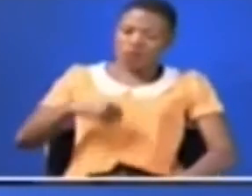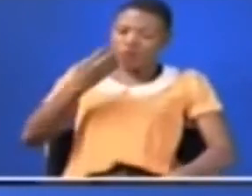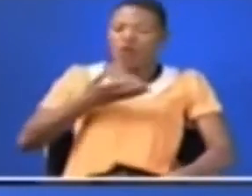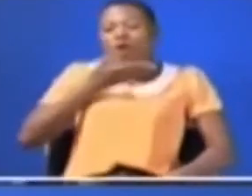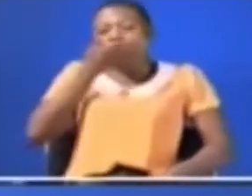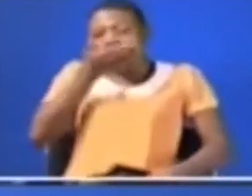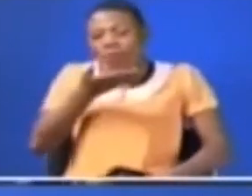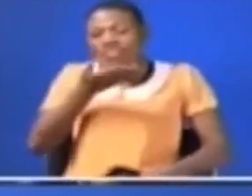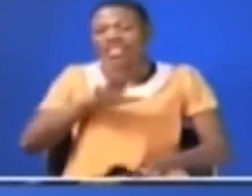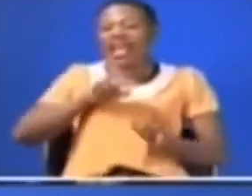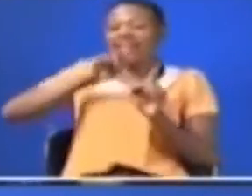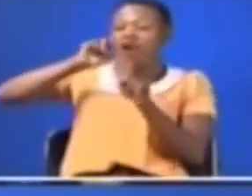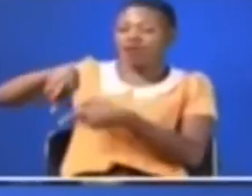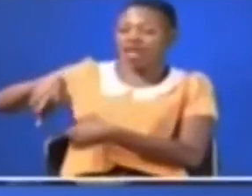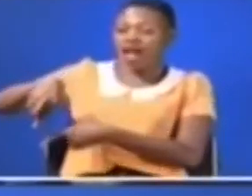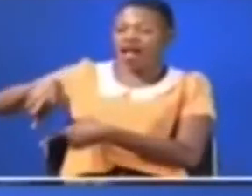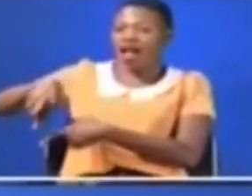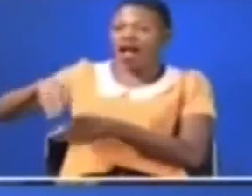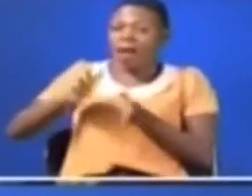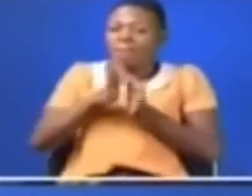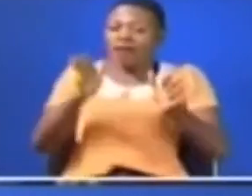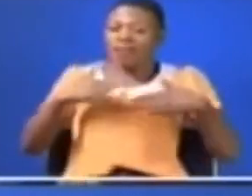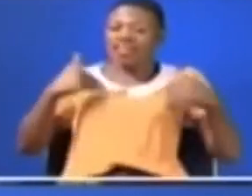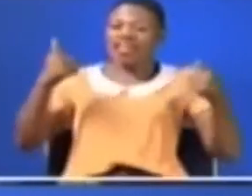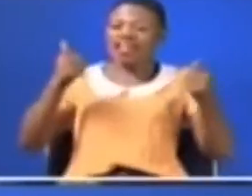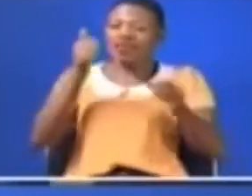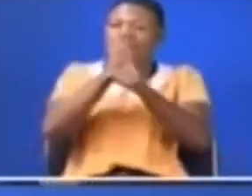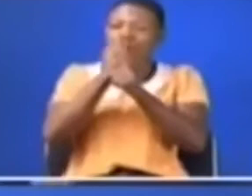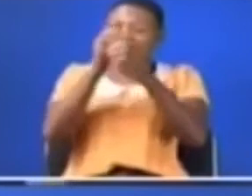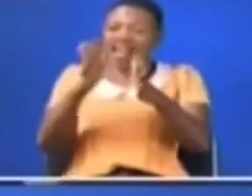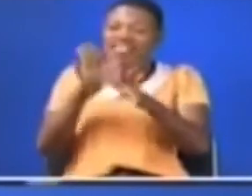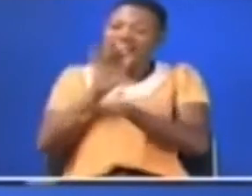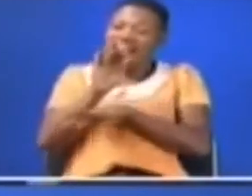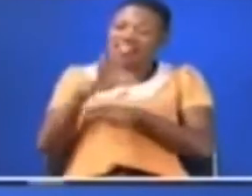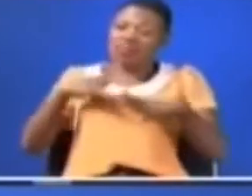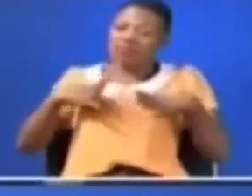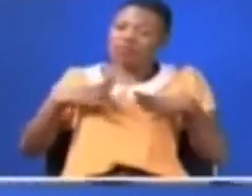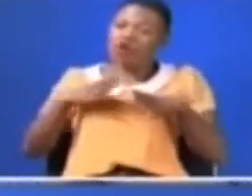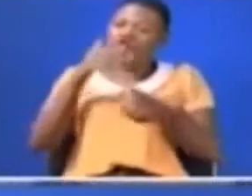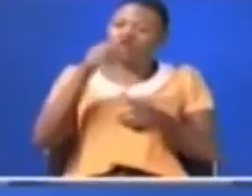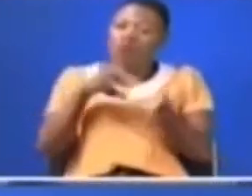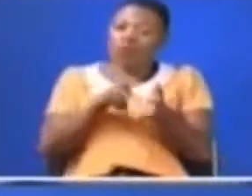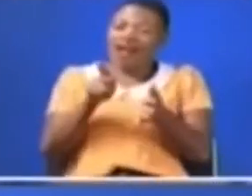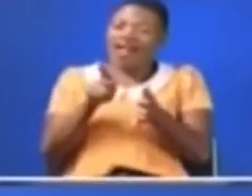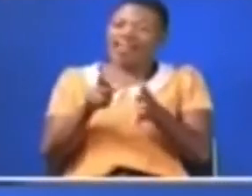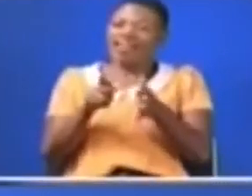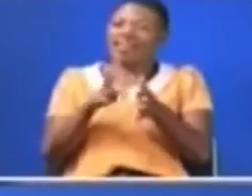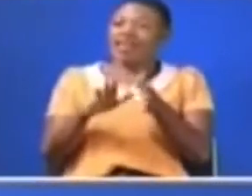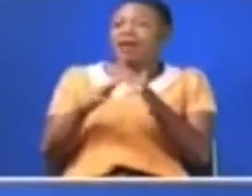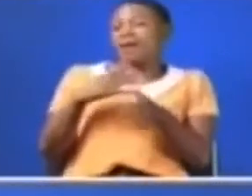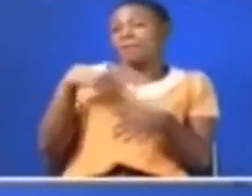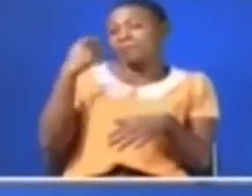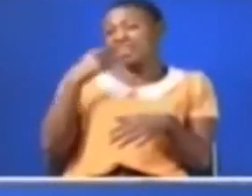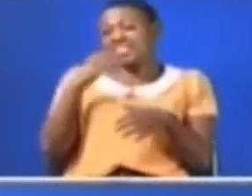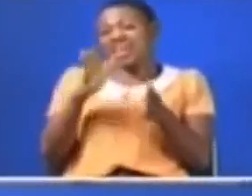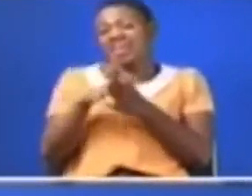and diarrhea. Public health workers in the county have asked residents to buy dairy and meat products from vendors licensed by